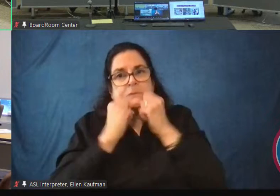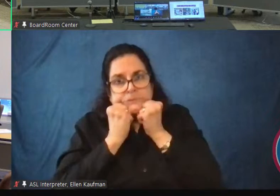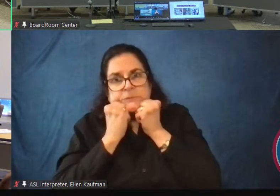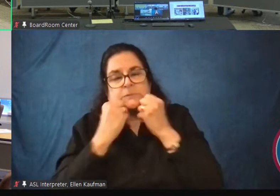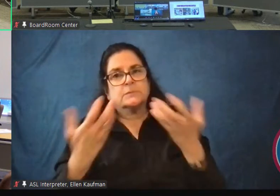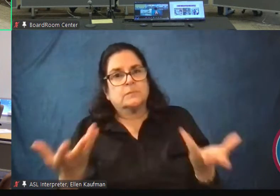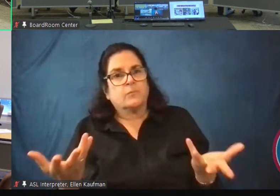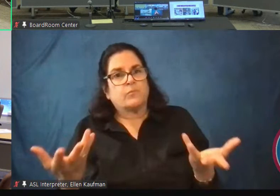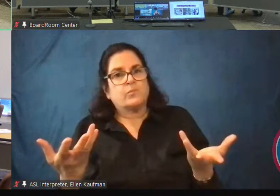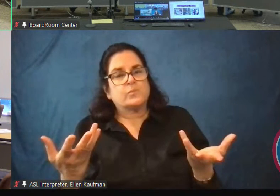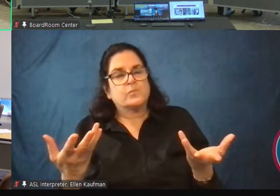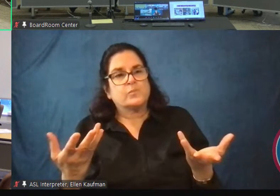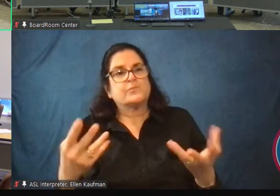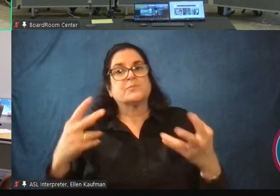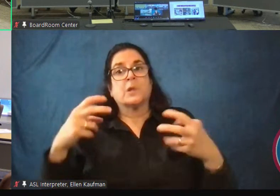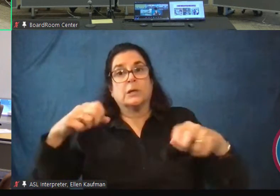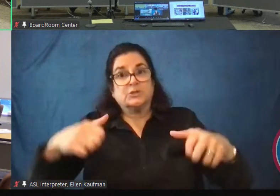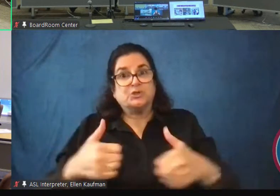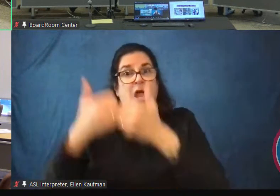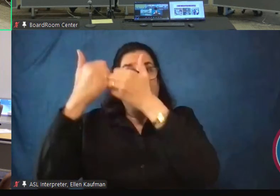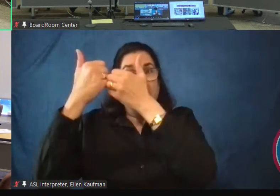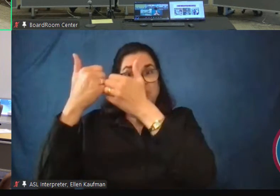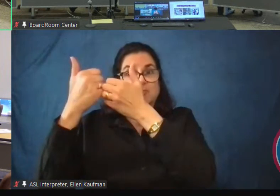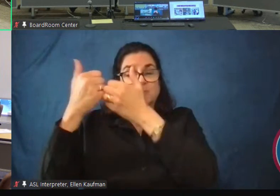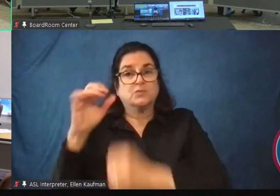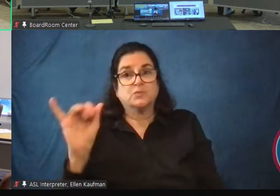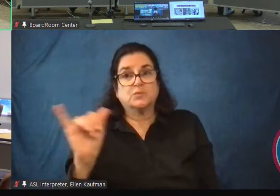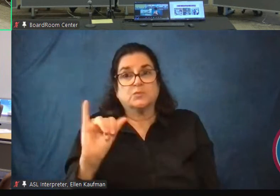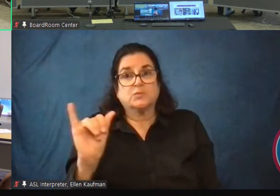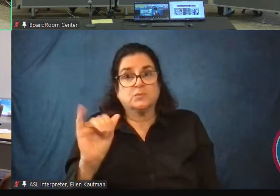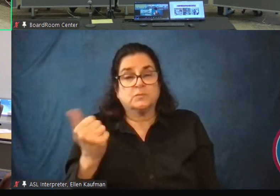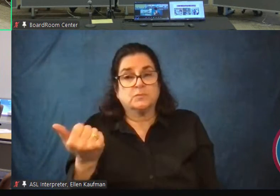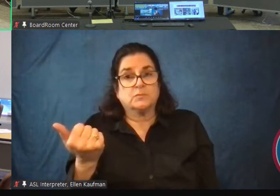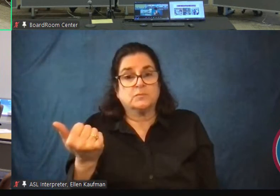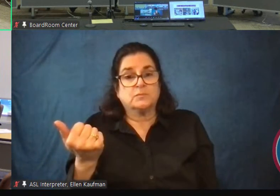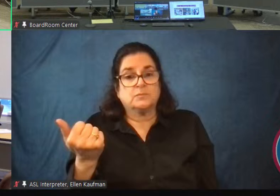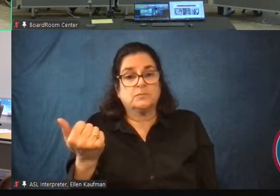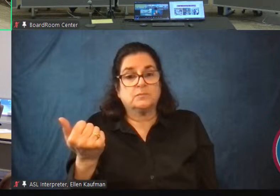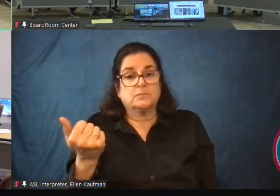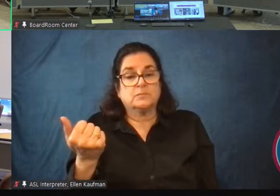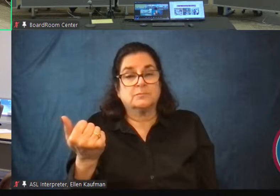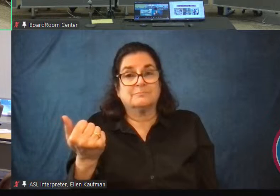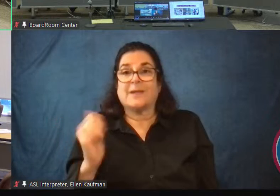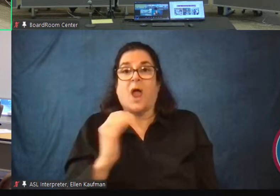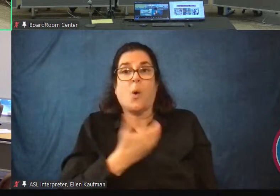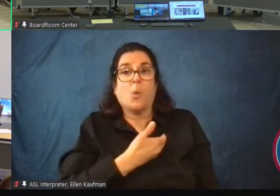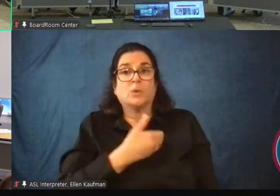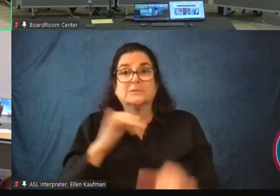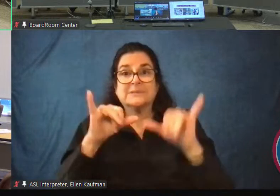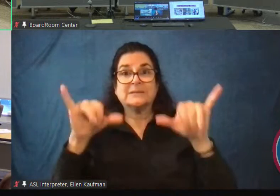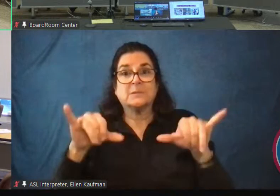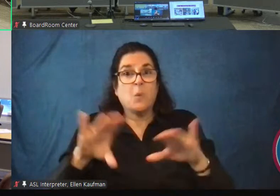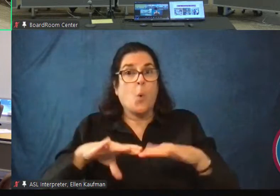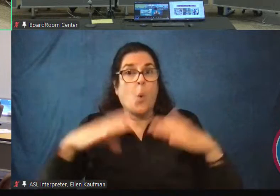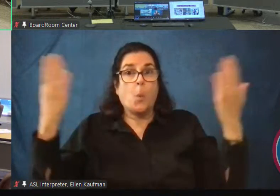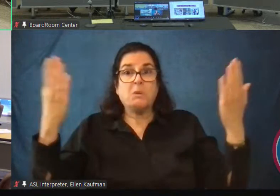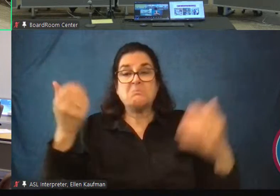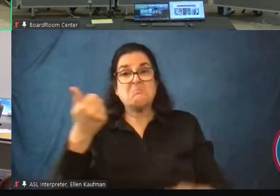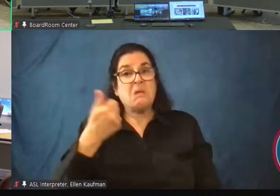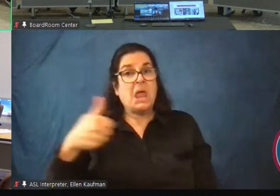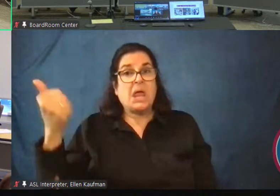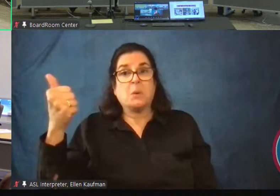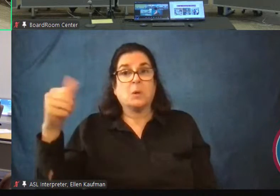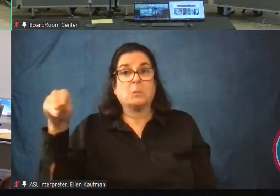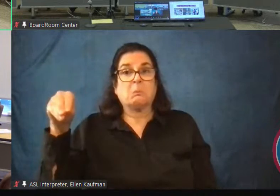also a challenge that comes with that because we are an open system. Anyone who's willing to pay is allowed